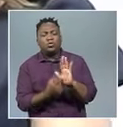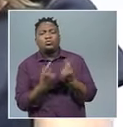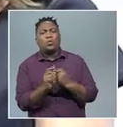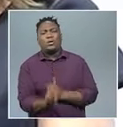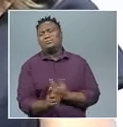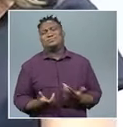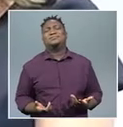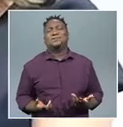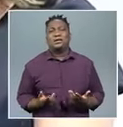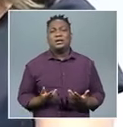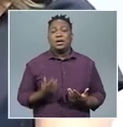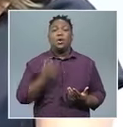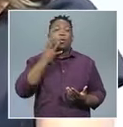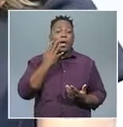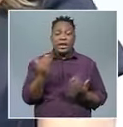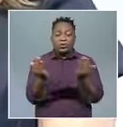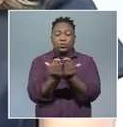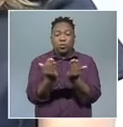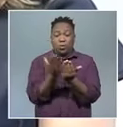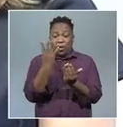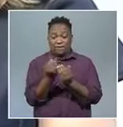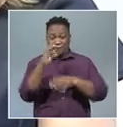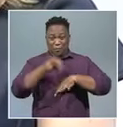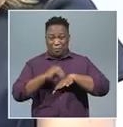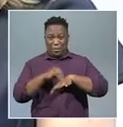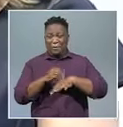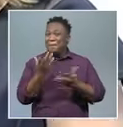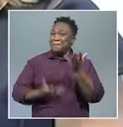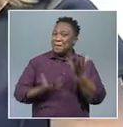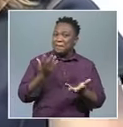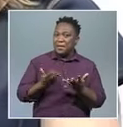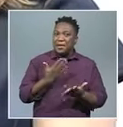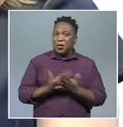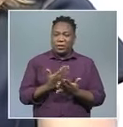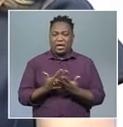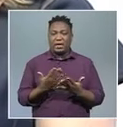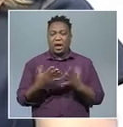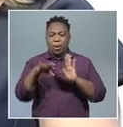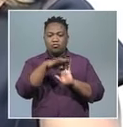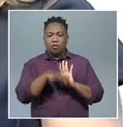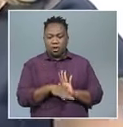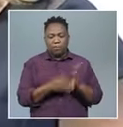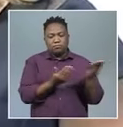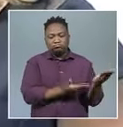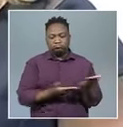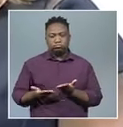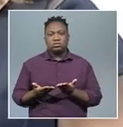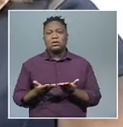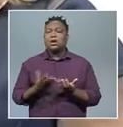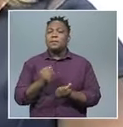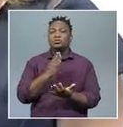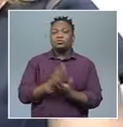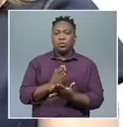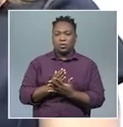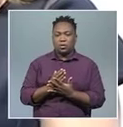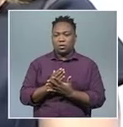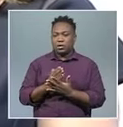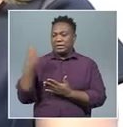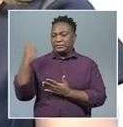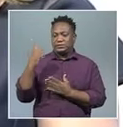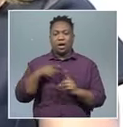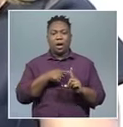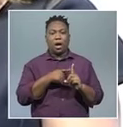clearly problems in a particular school, we can try and bring programs into the school to try and ensure that learners and